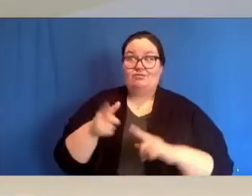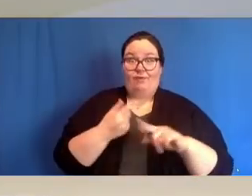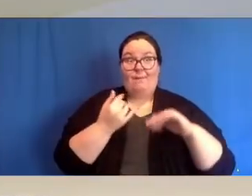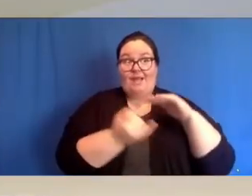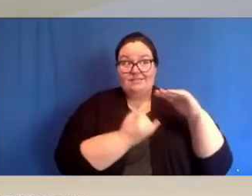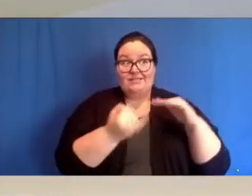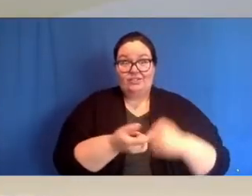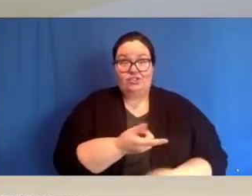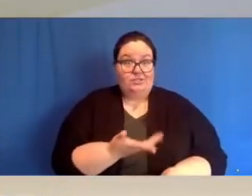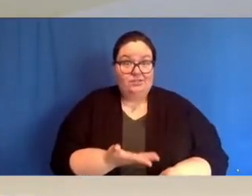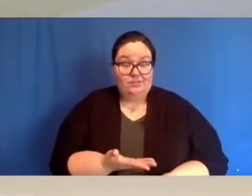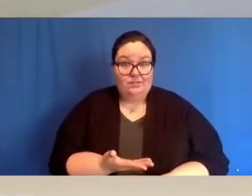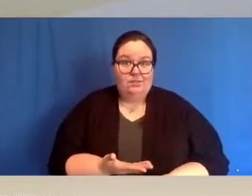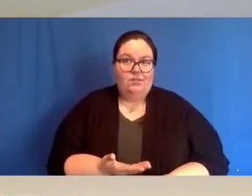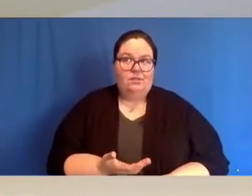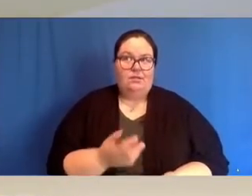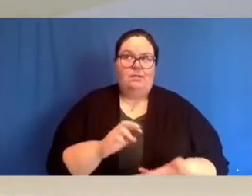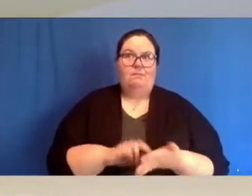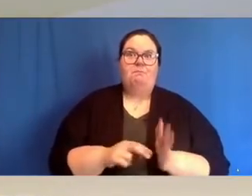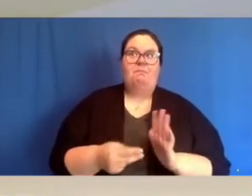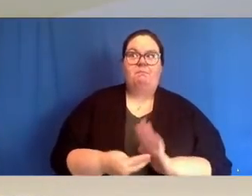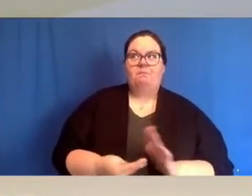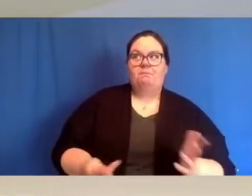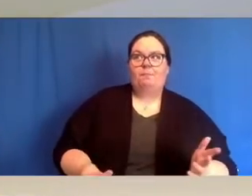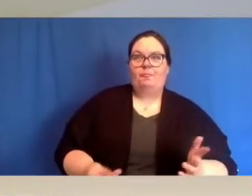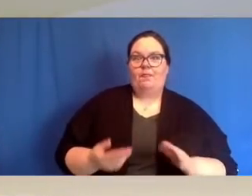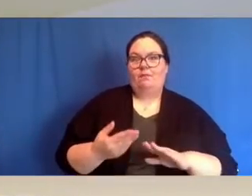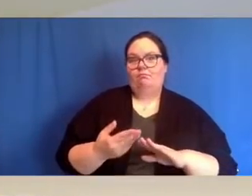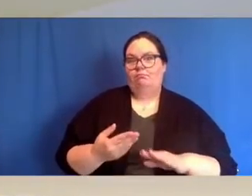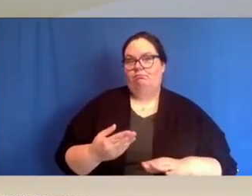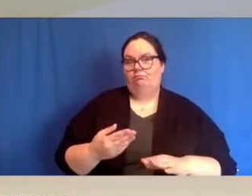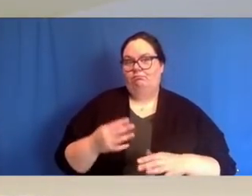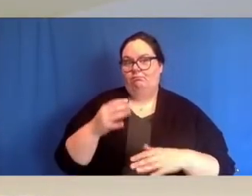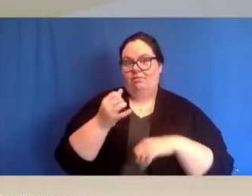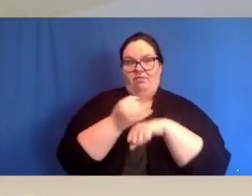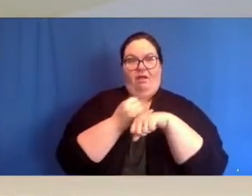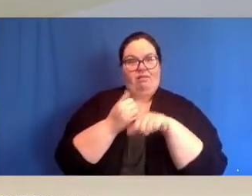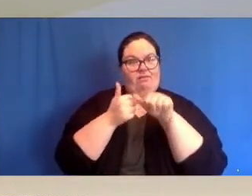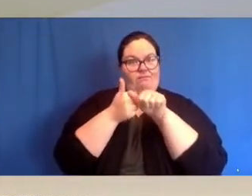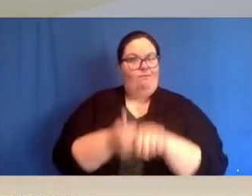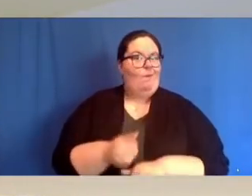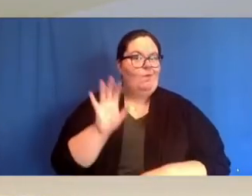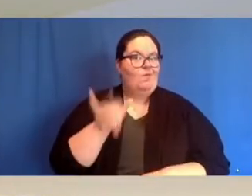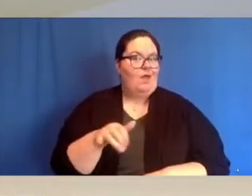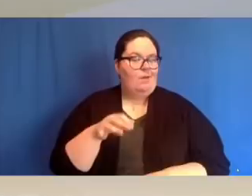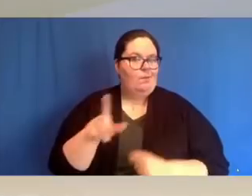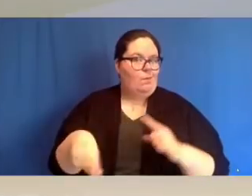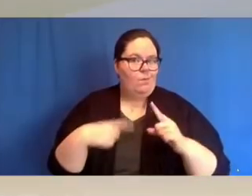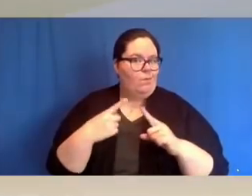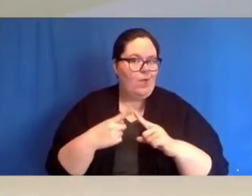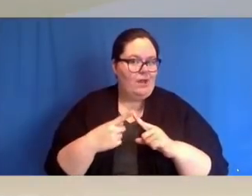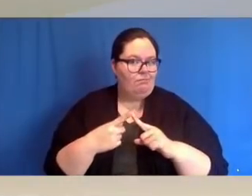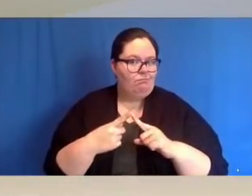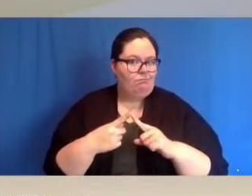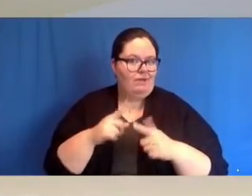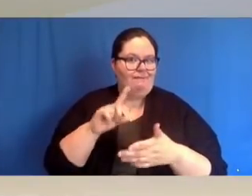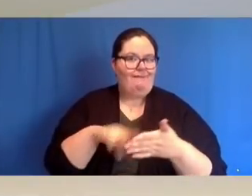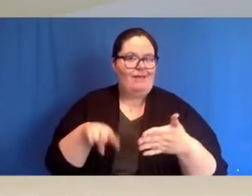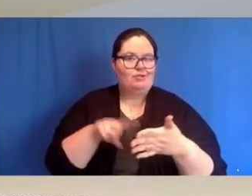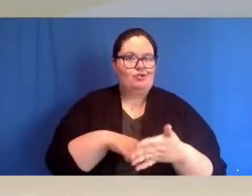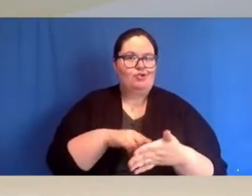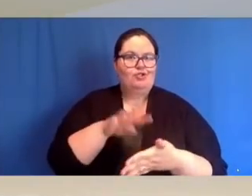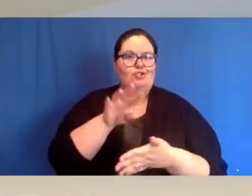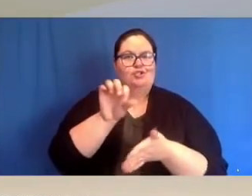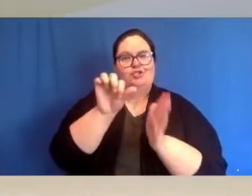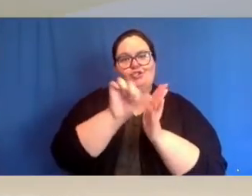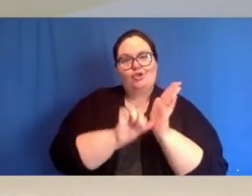And I'm just wondering, how many days do you think before the island is also bringing in measures to cancel elective surgeries, make sure beds